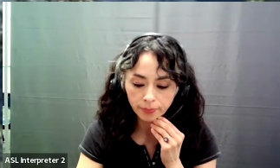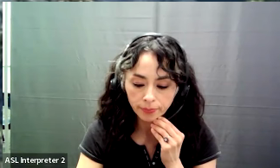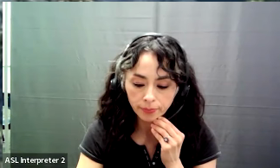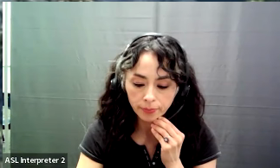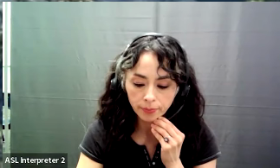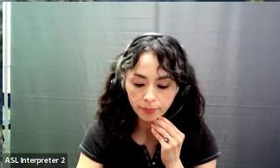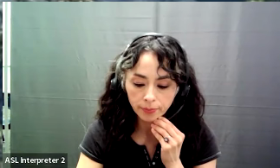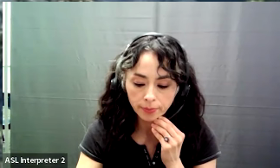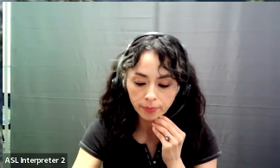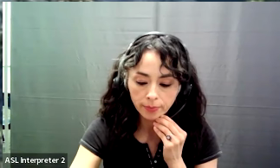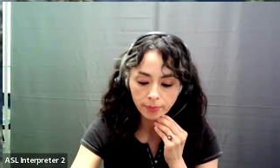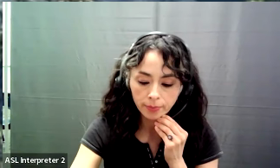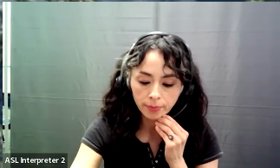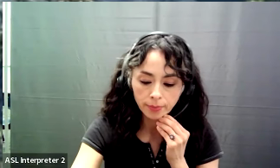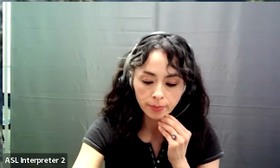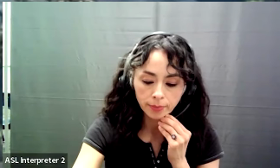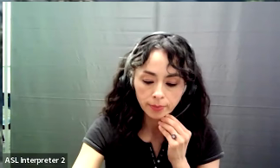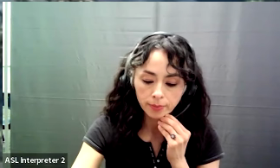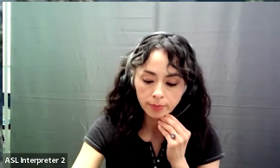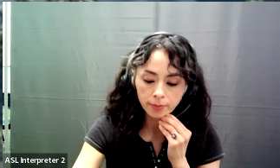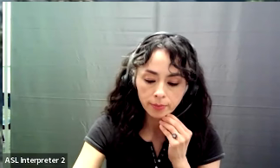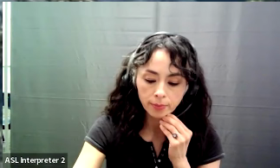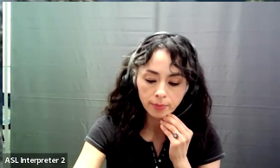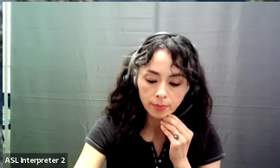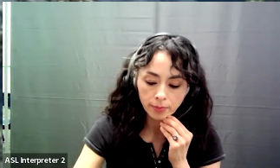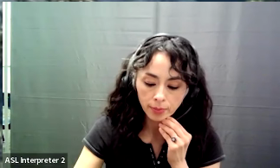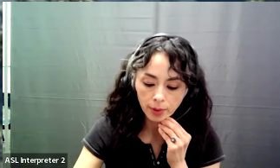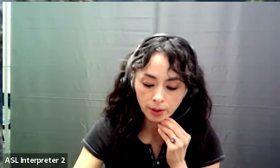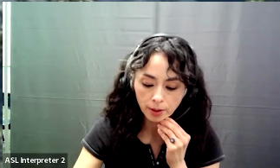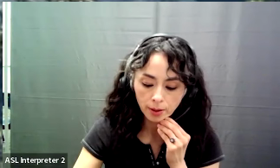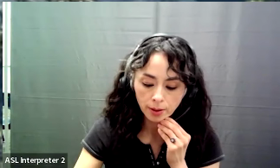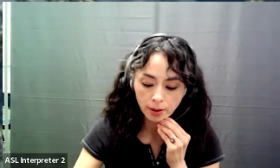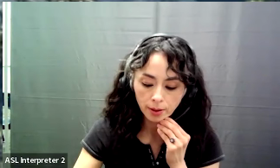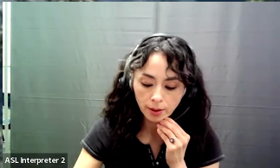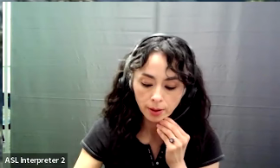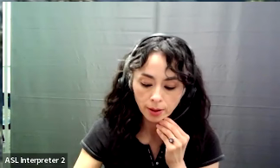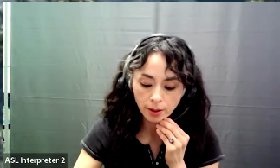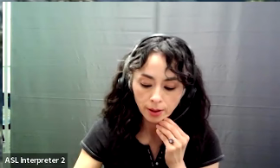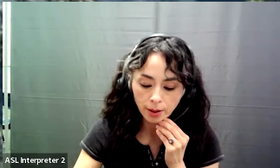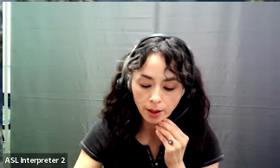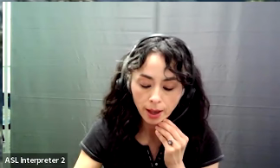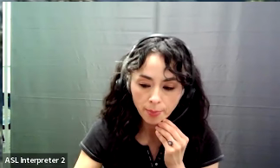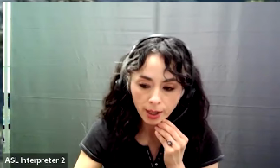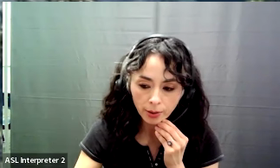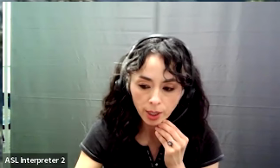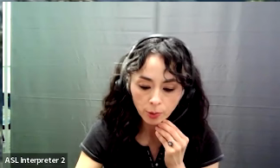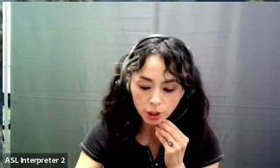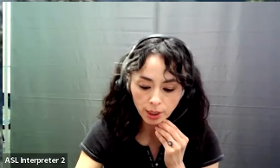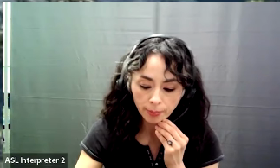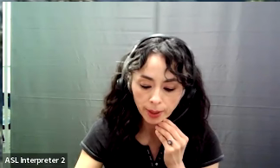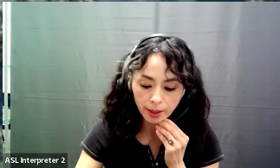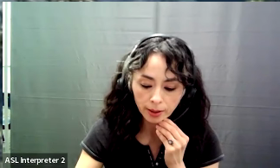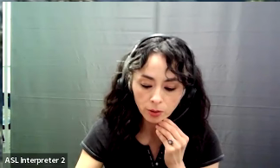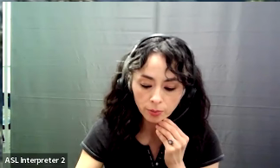Laura, everyone that is involved in the creation of this series, Jackie,